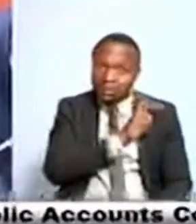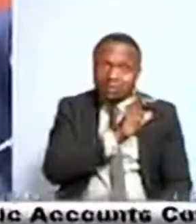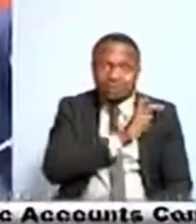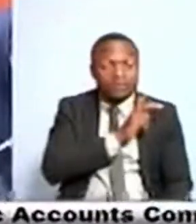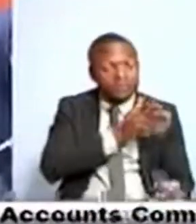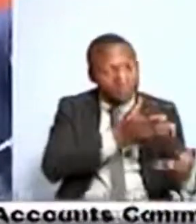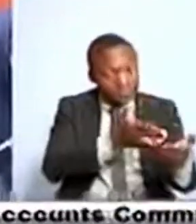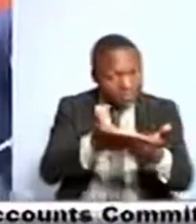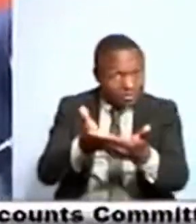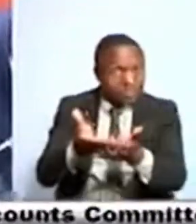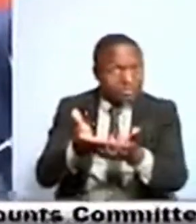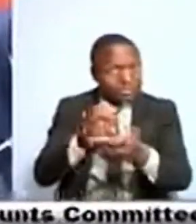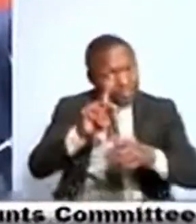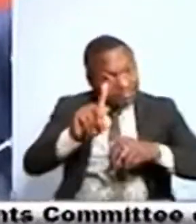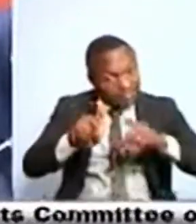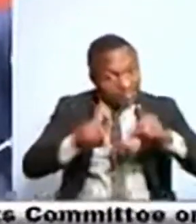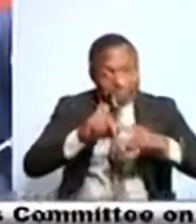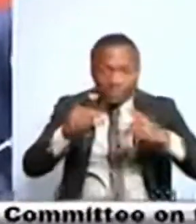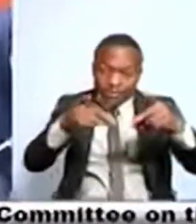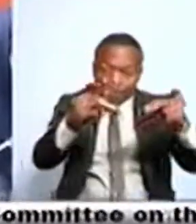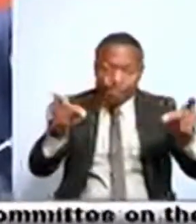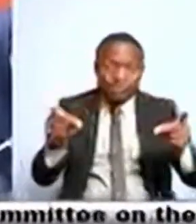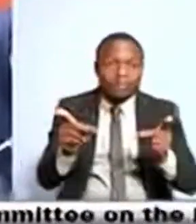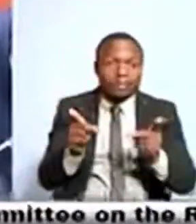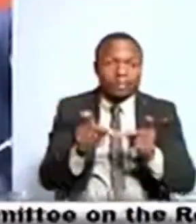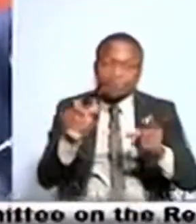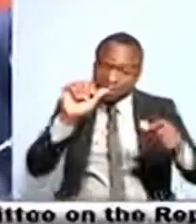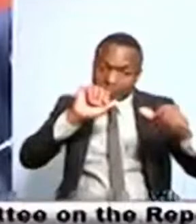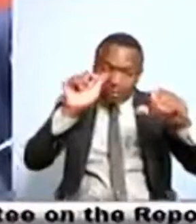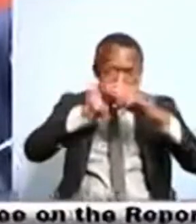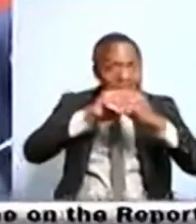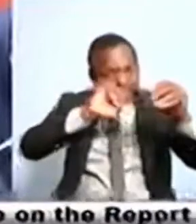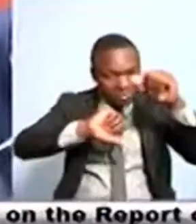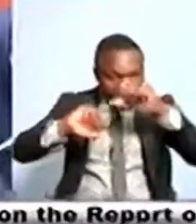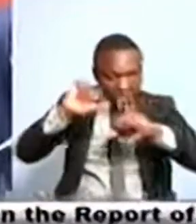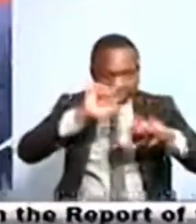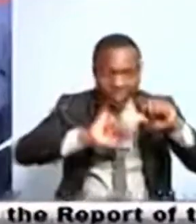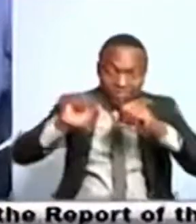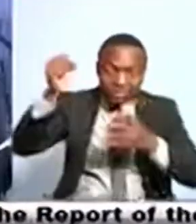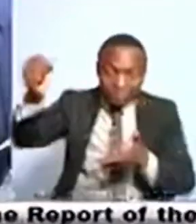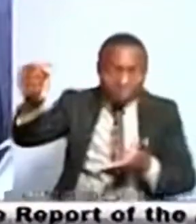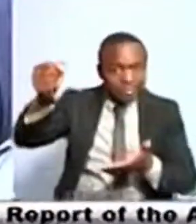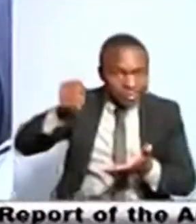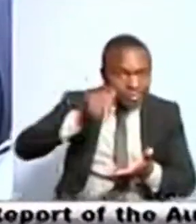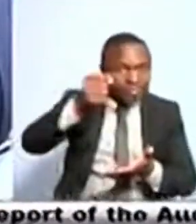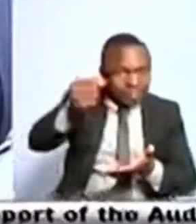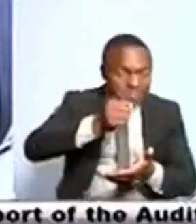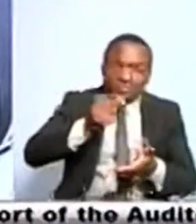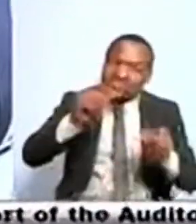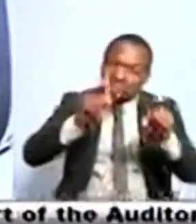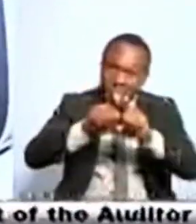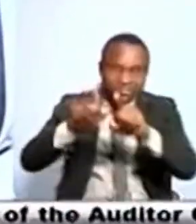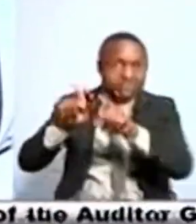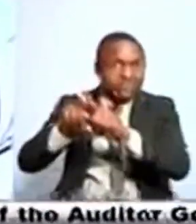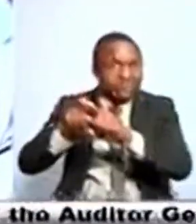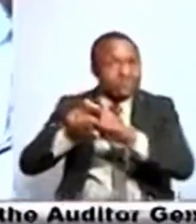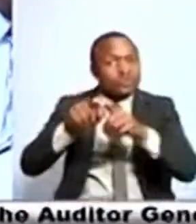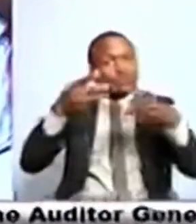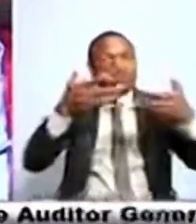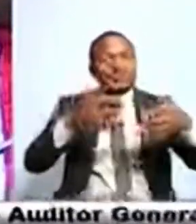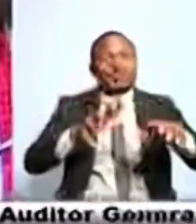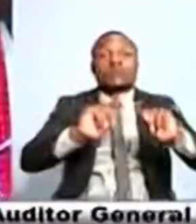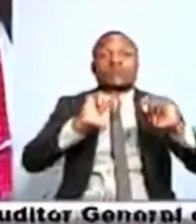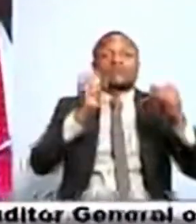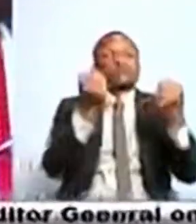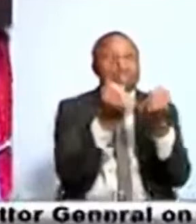these people who are in the positions of internal audit were also recruited by the same wasteful team